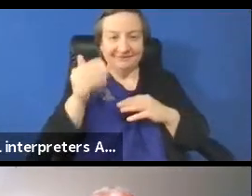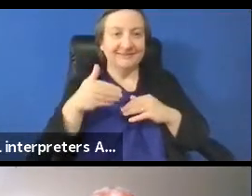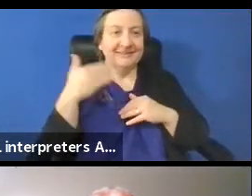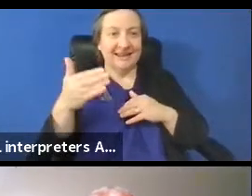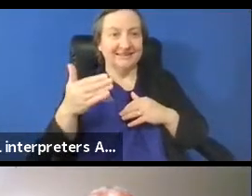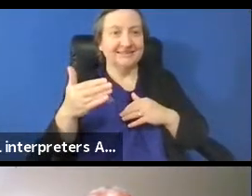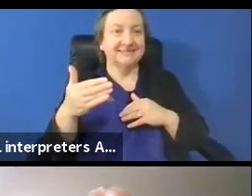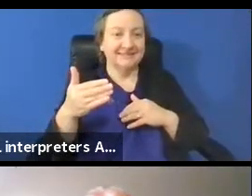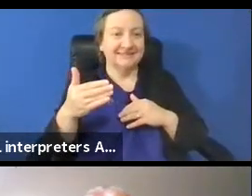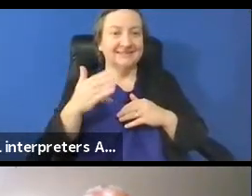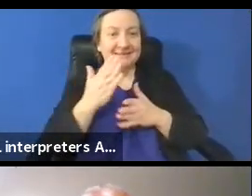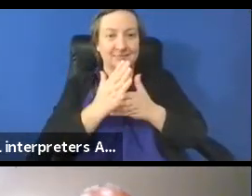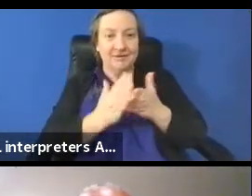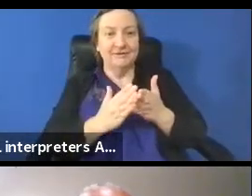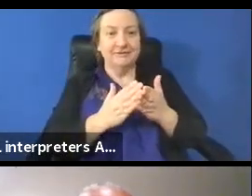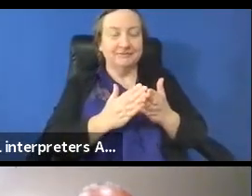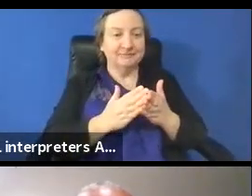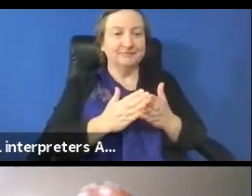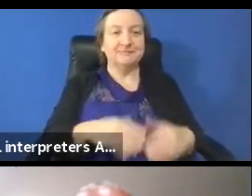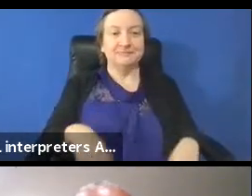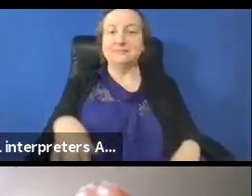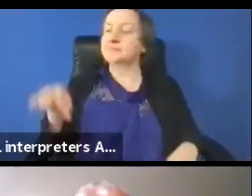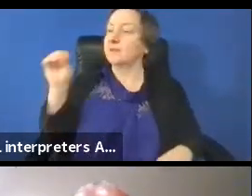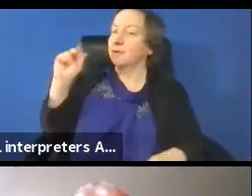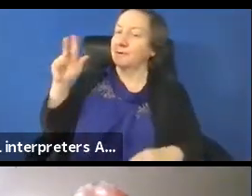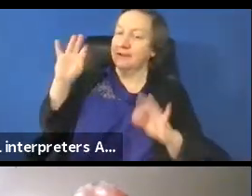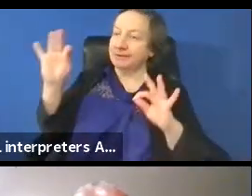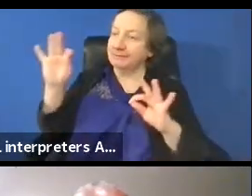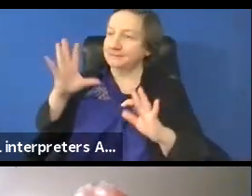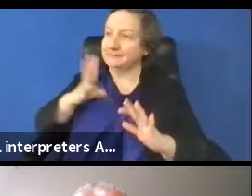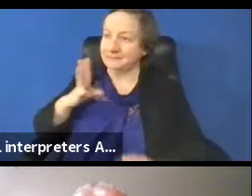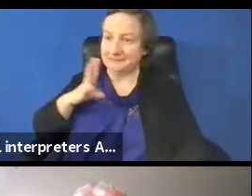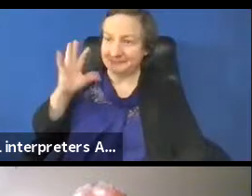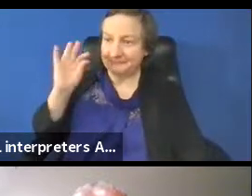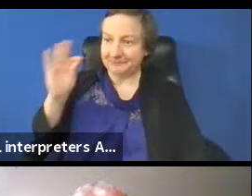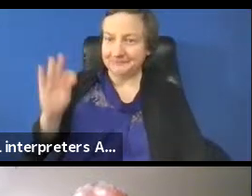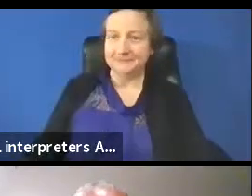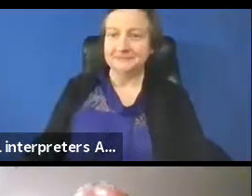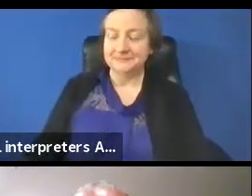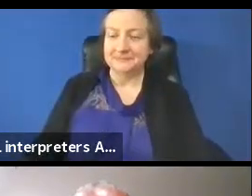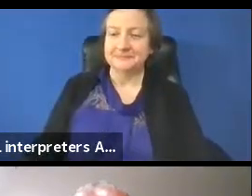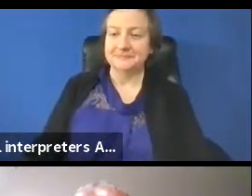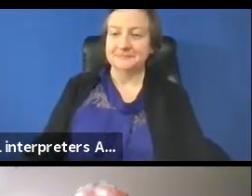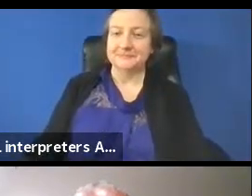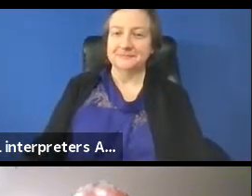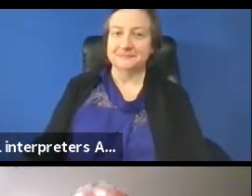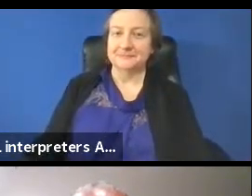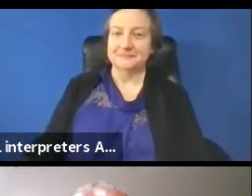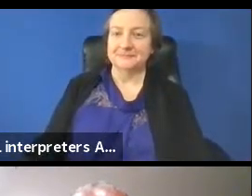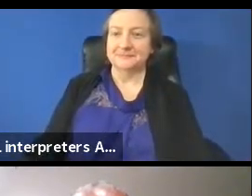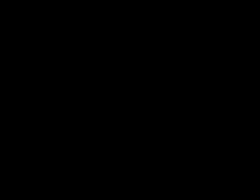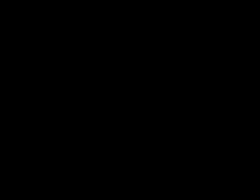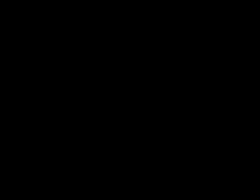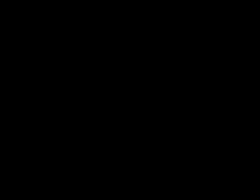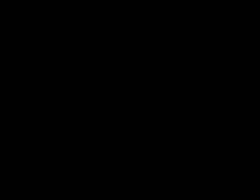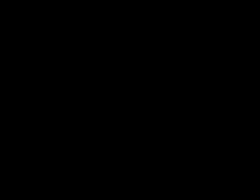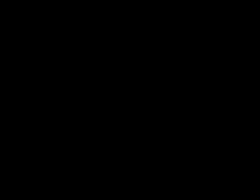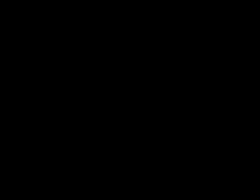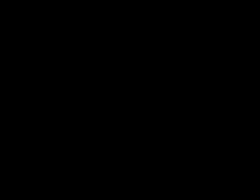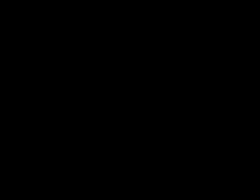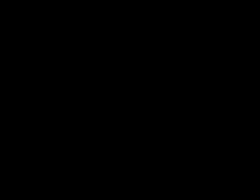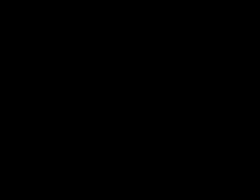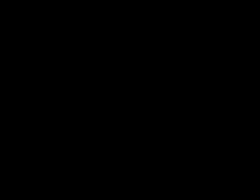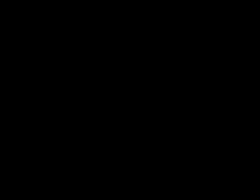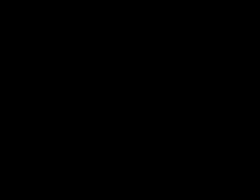next agenda item. All right. All right. Let me pull that up.